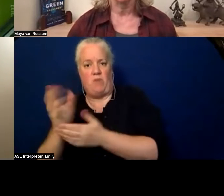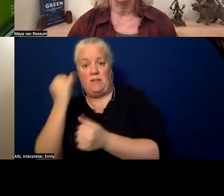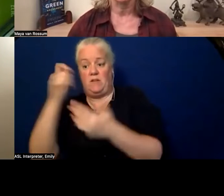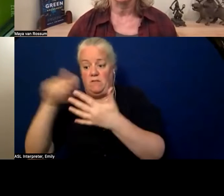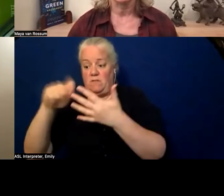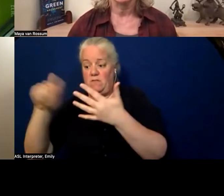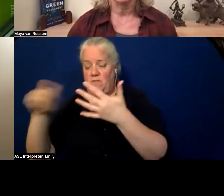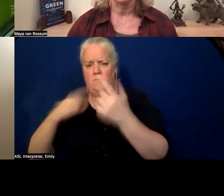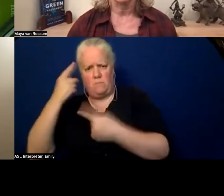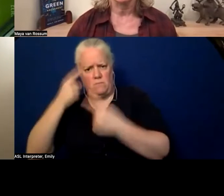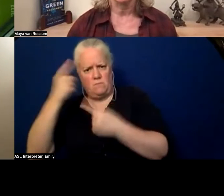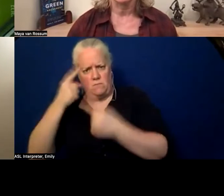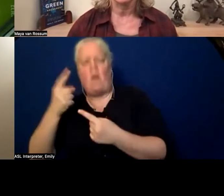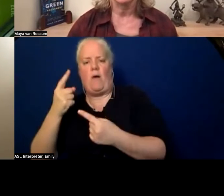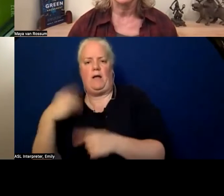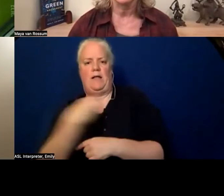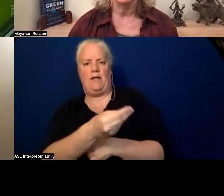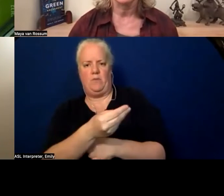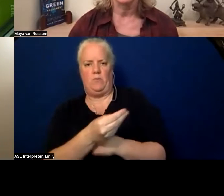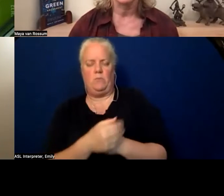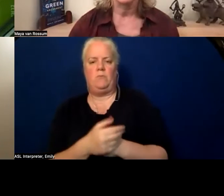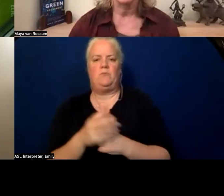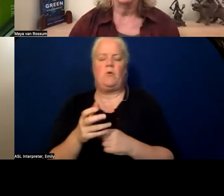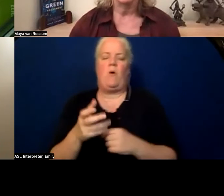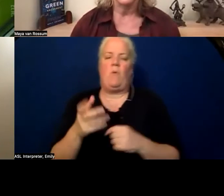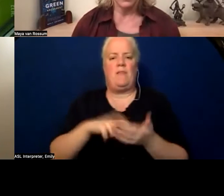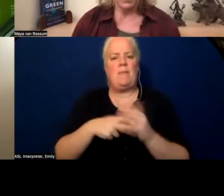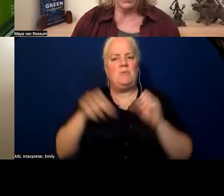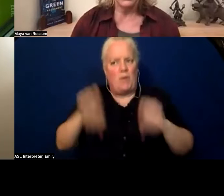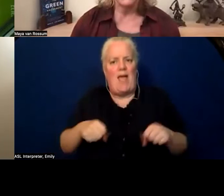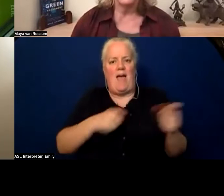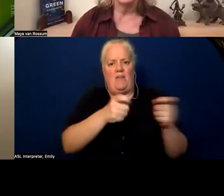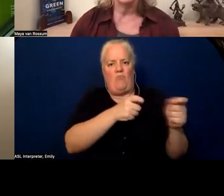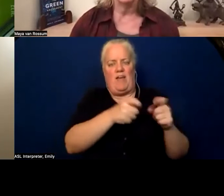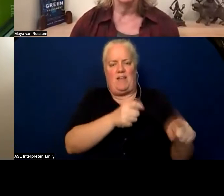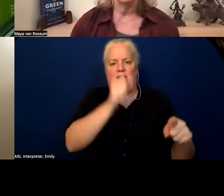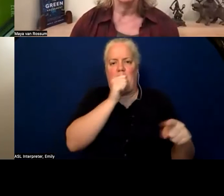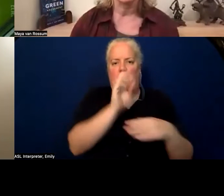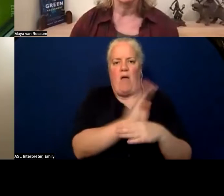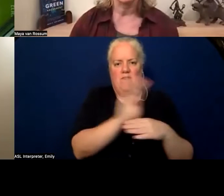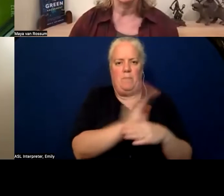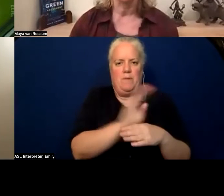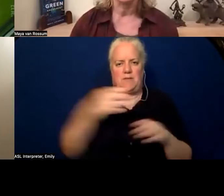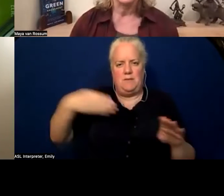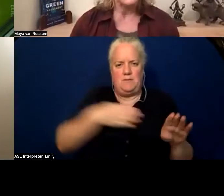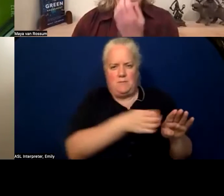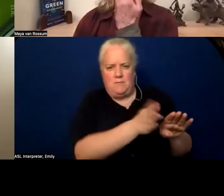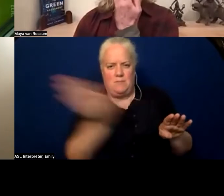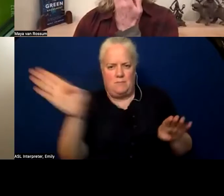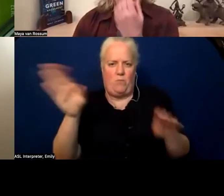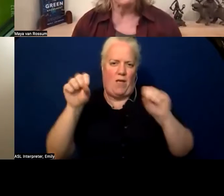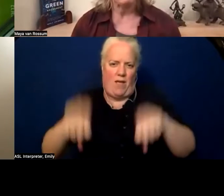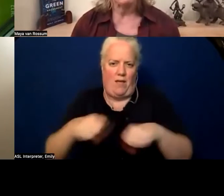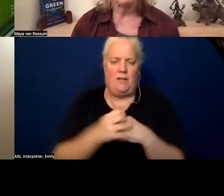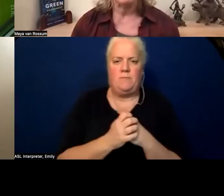to regulation of private parties through the state, which they need to interact with in order to engage in their private activities. And I'll kick it over to you,